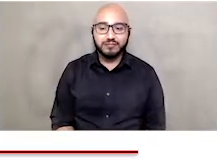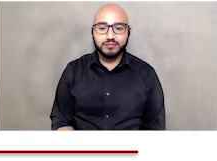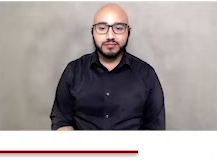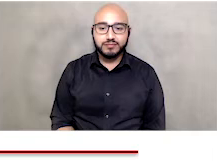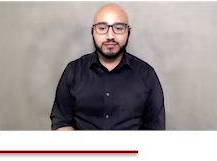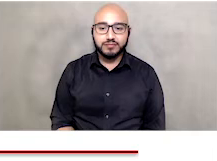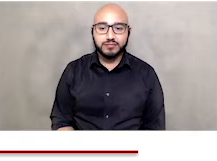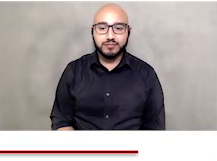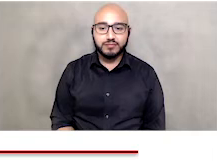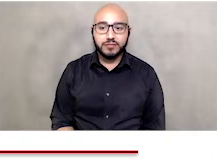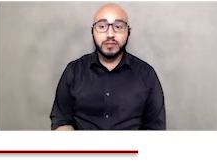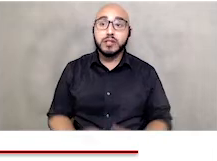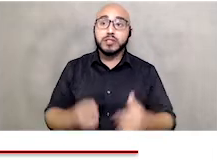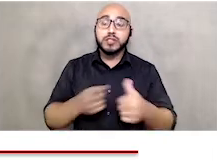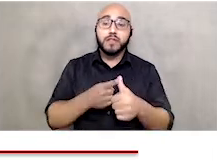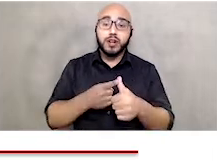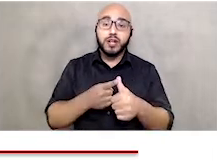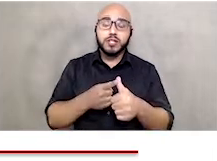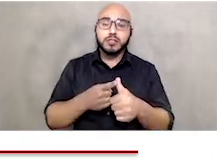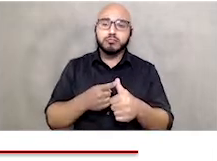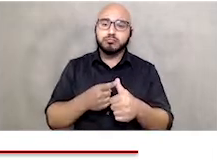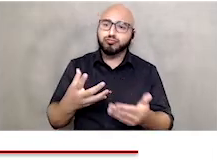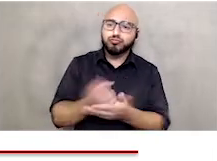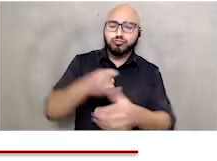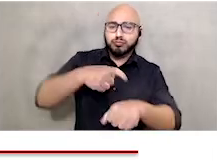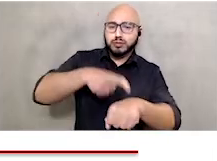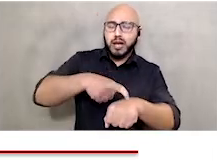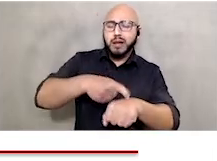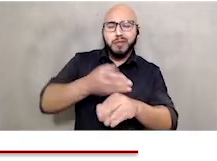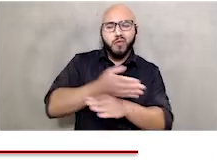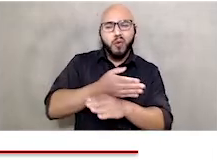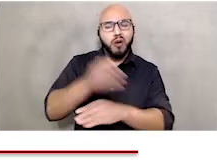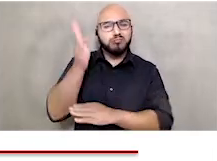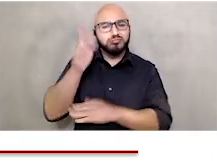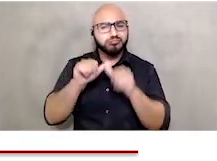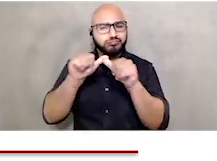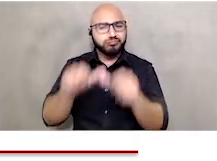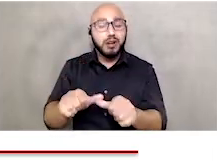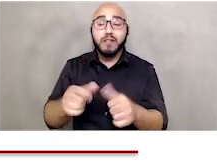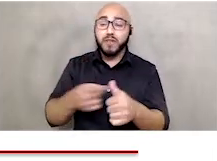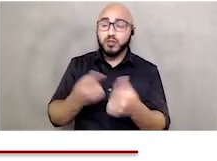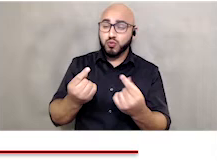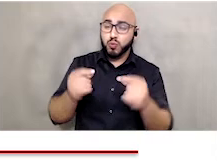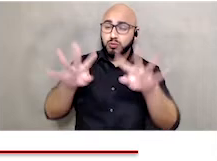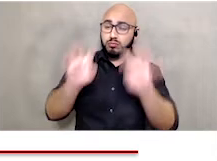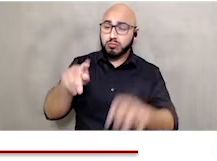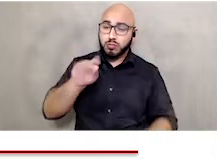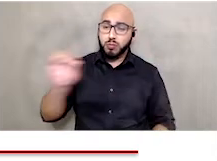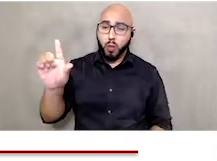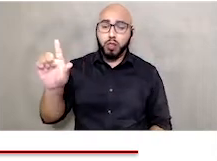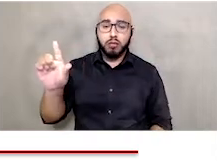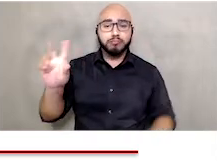So first, we would like to take some time before we go on with the presentation with the poll. And the statement